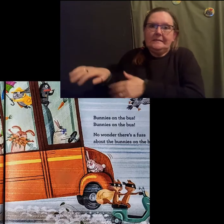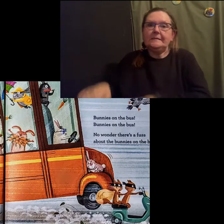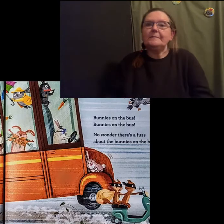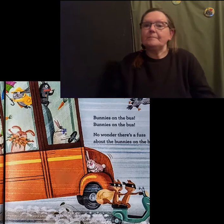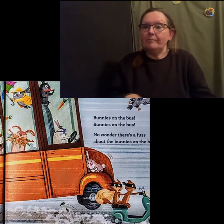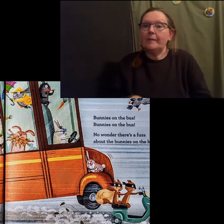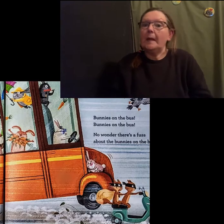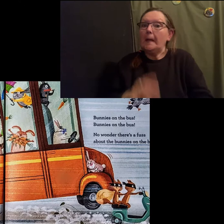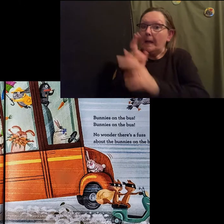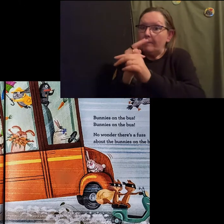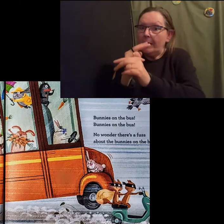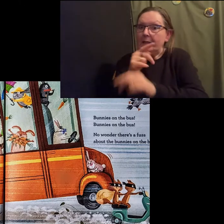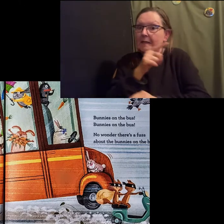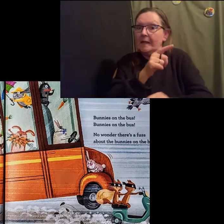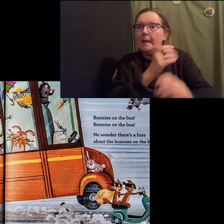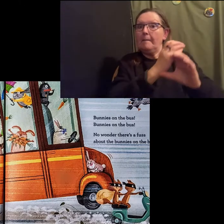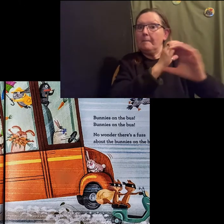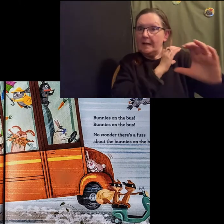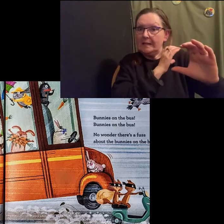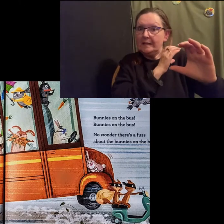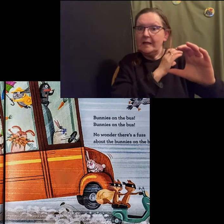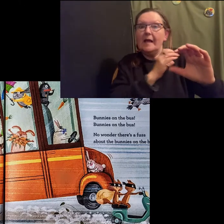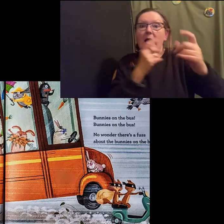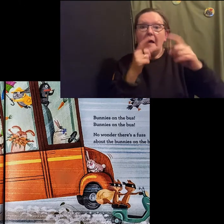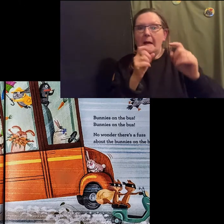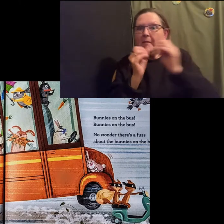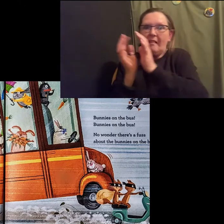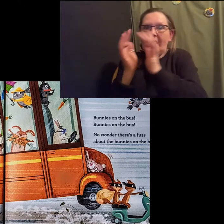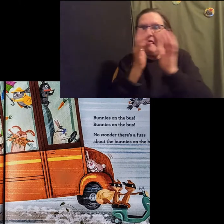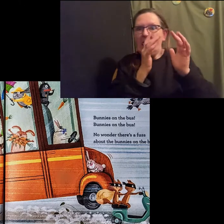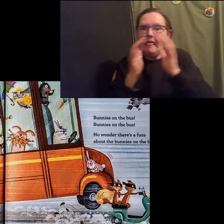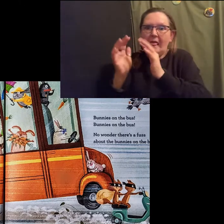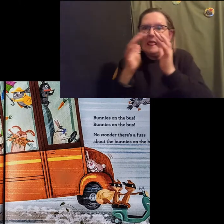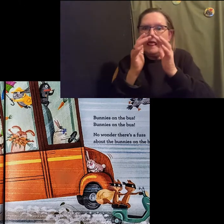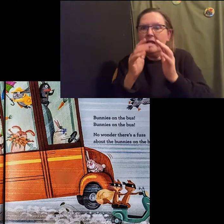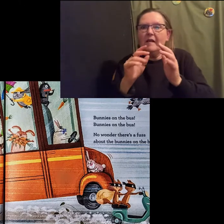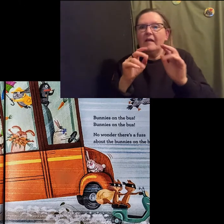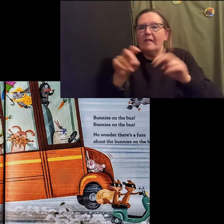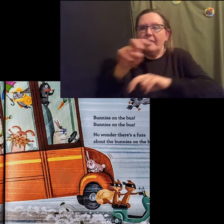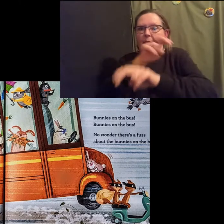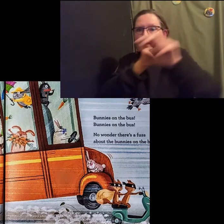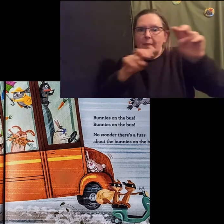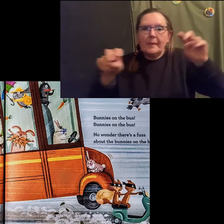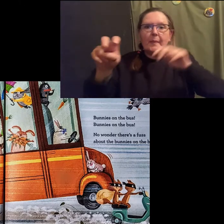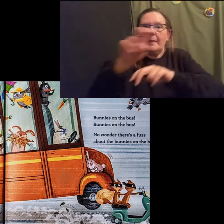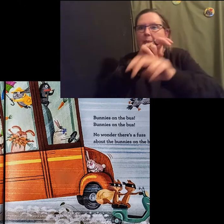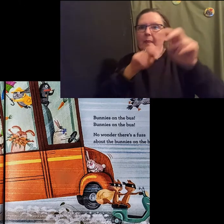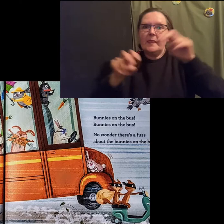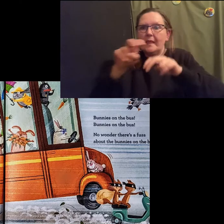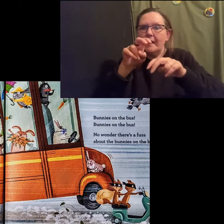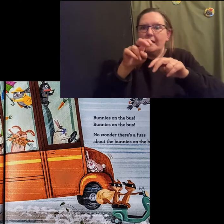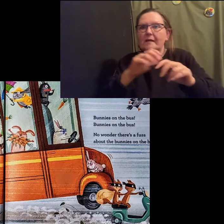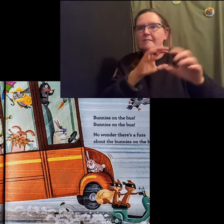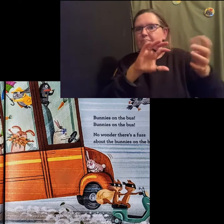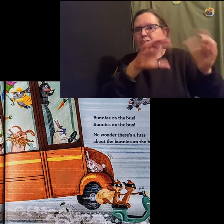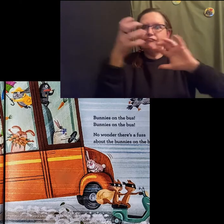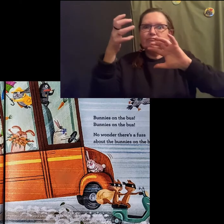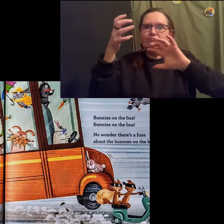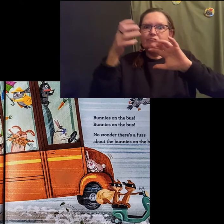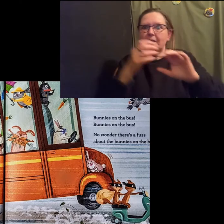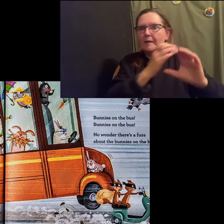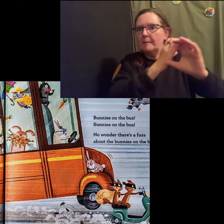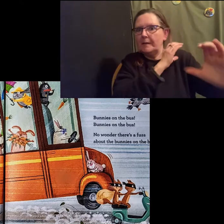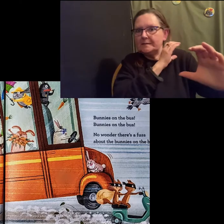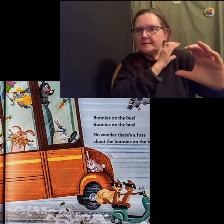Bunnies on the bus. Bunnies on the bus. No wonder there's a fuss about the bunnies on the